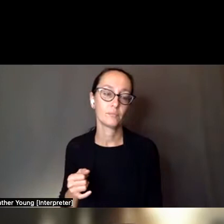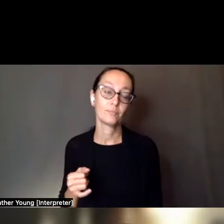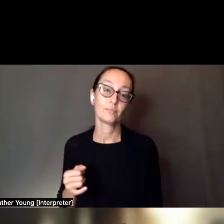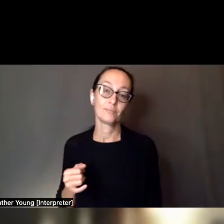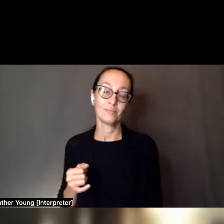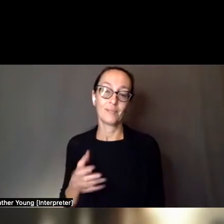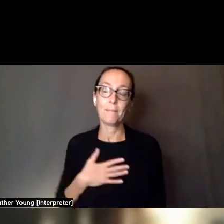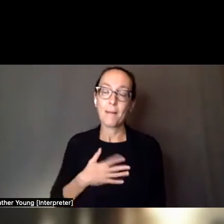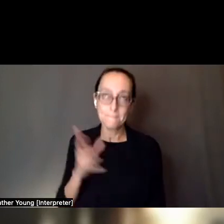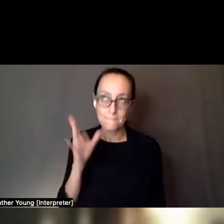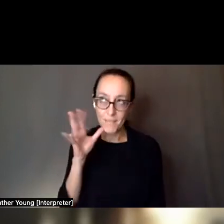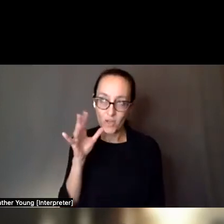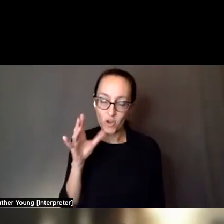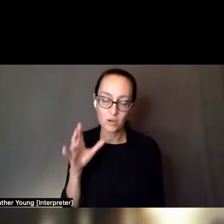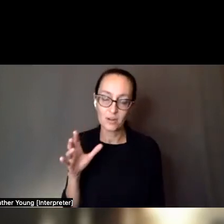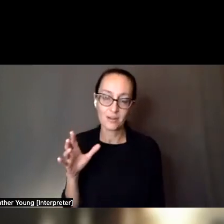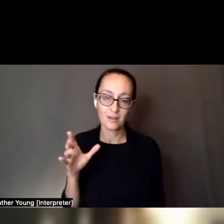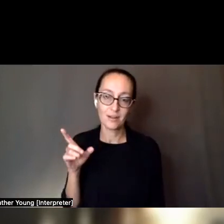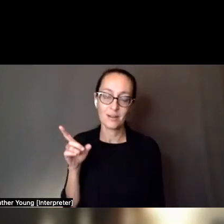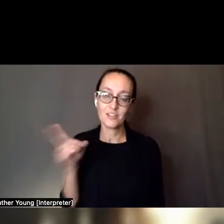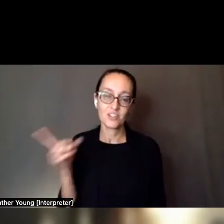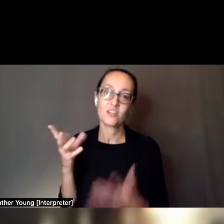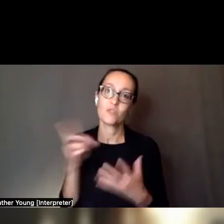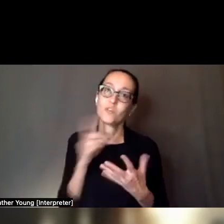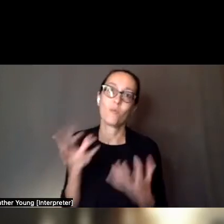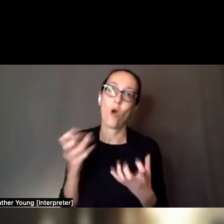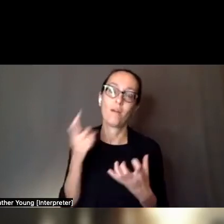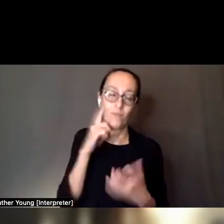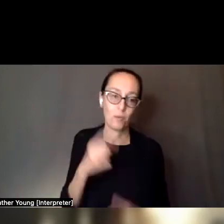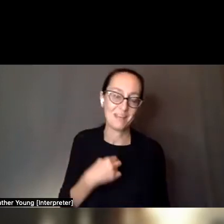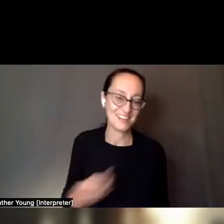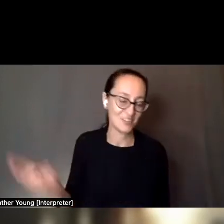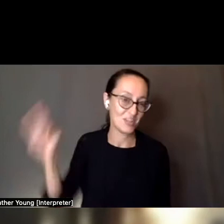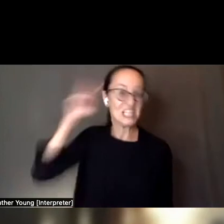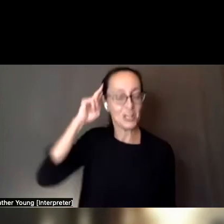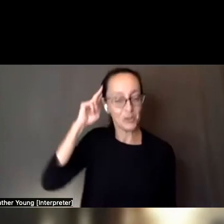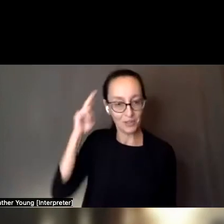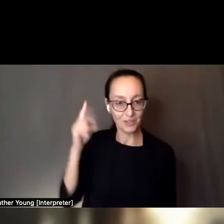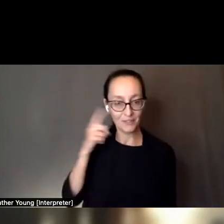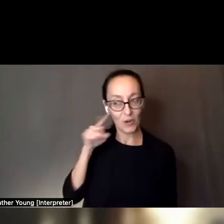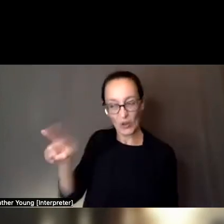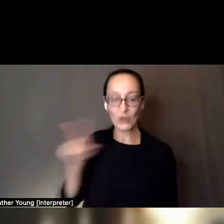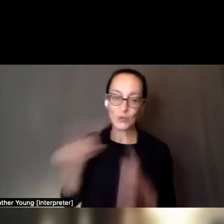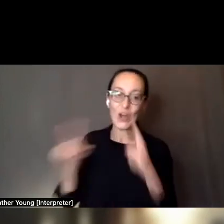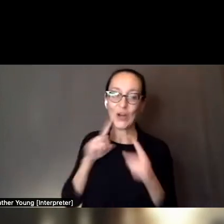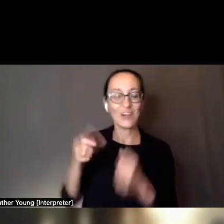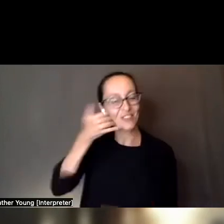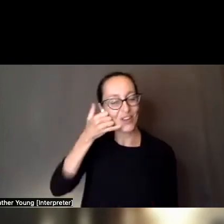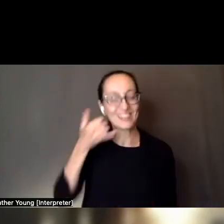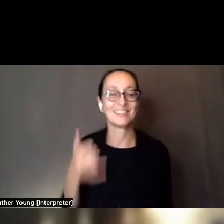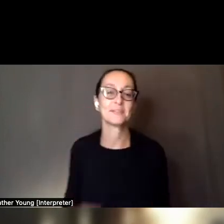wanted me to get out of this so she could talk to me on the phone. And so